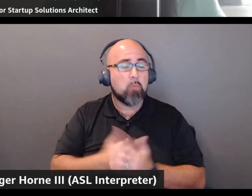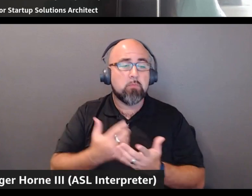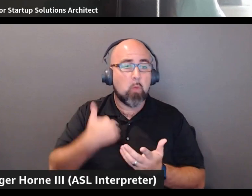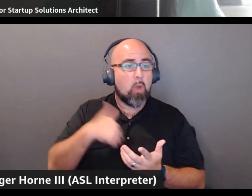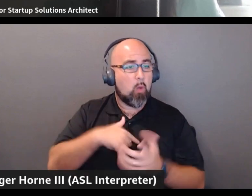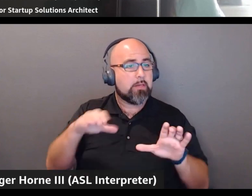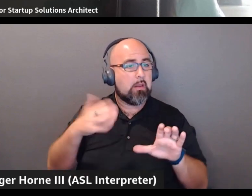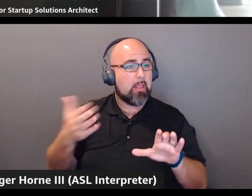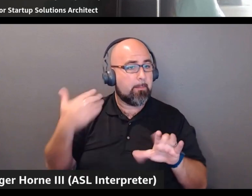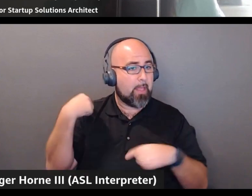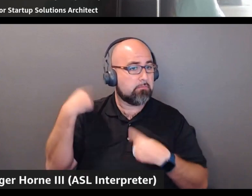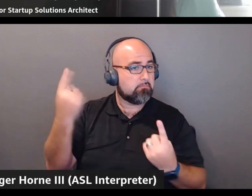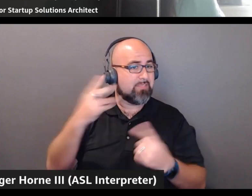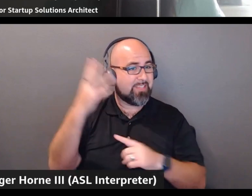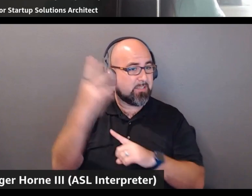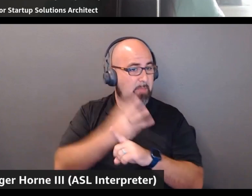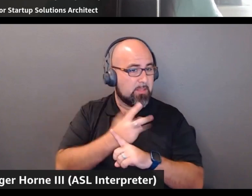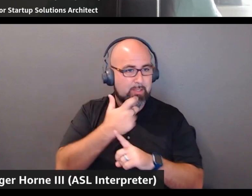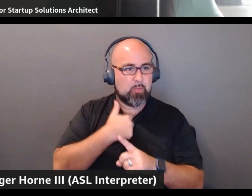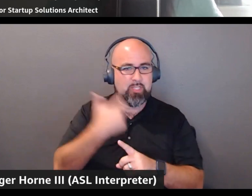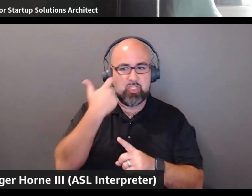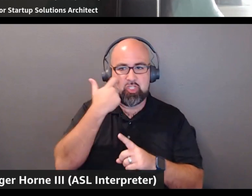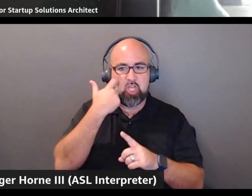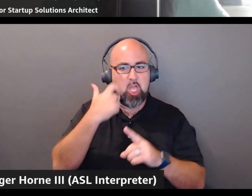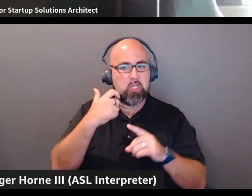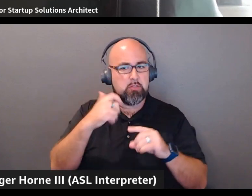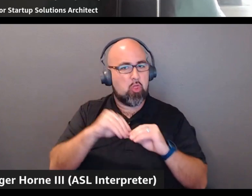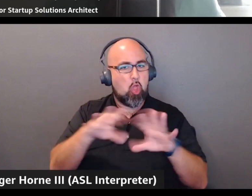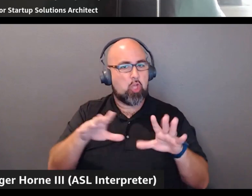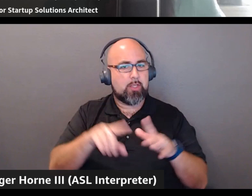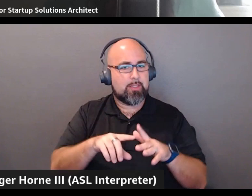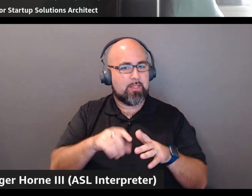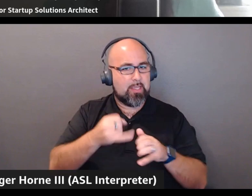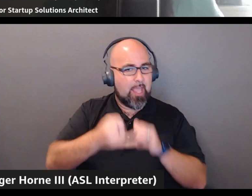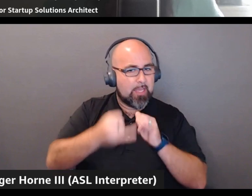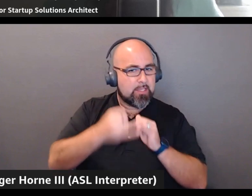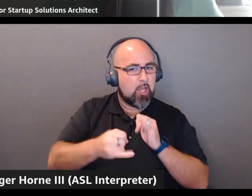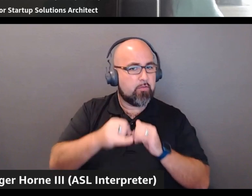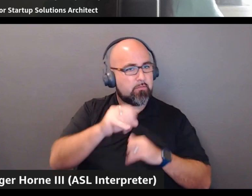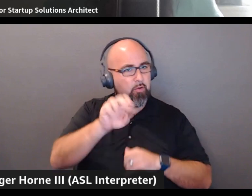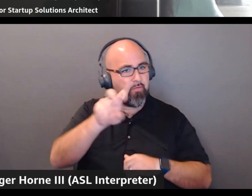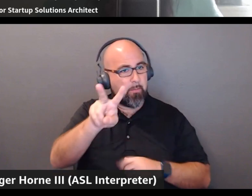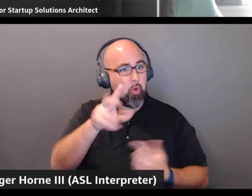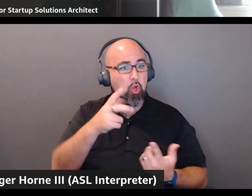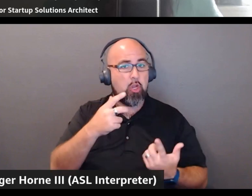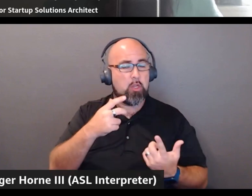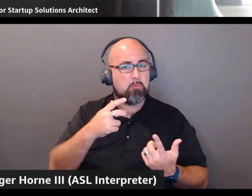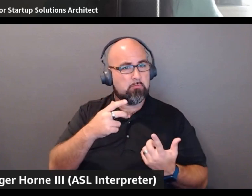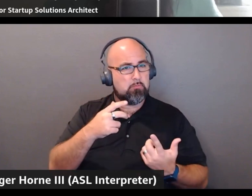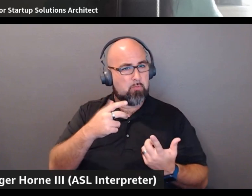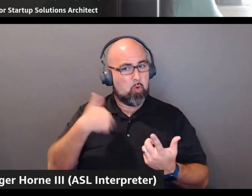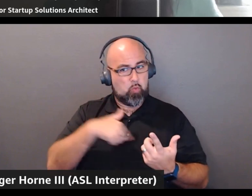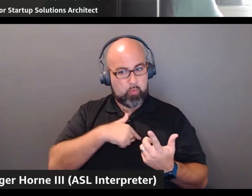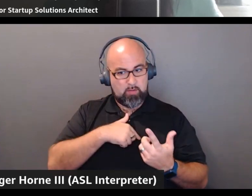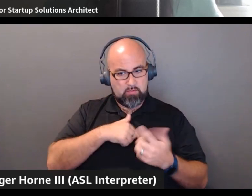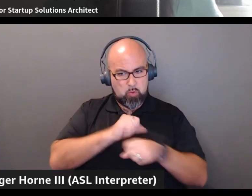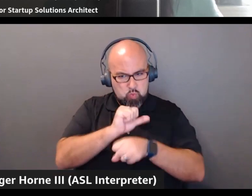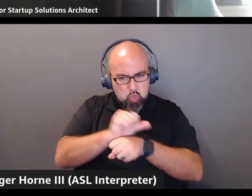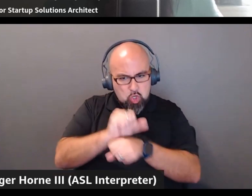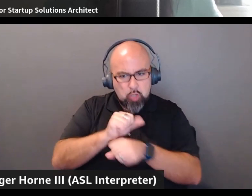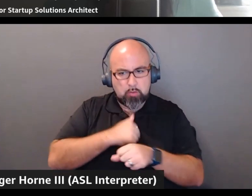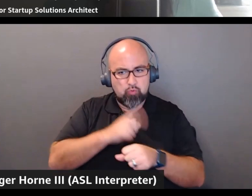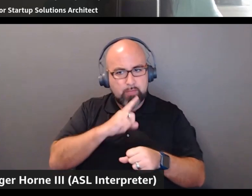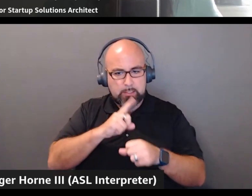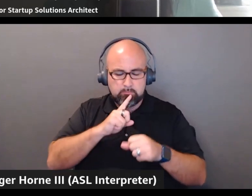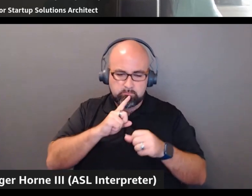past 6 months, because we just launched at the end of November, is that we really got to work and, we took this to heart and we've built